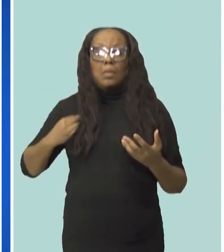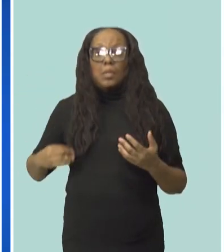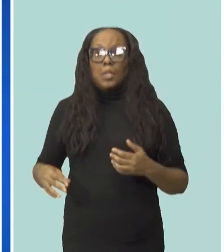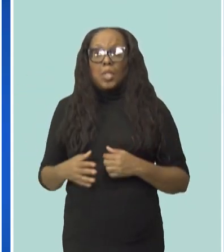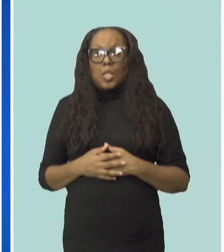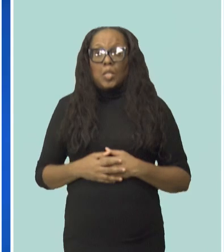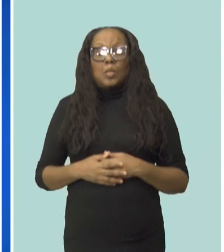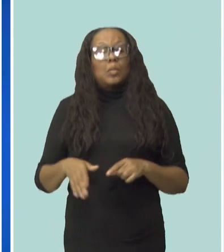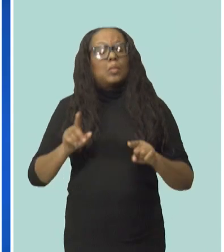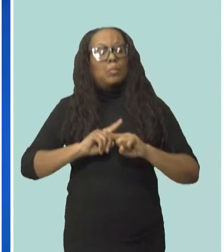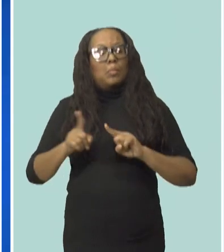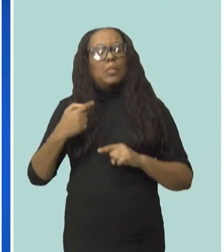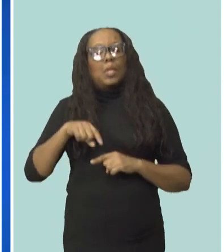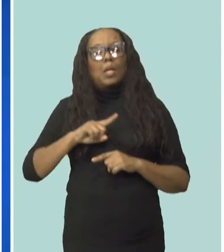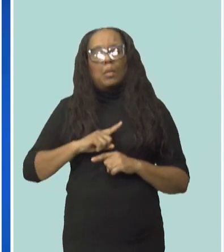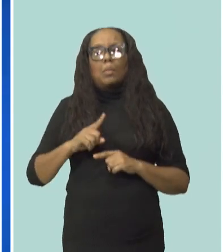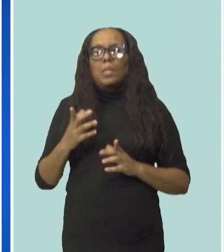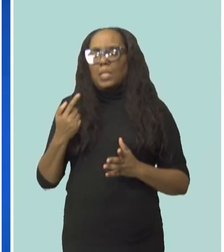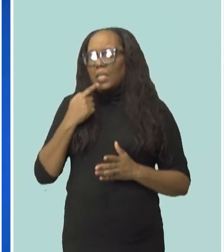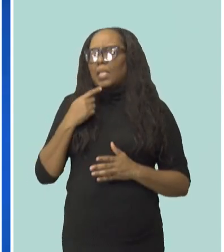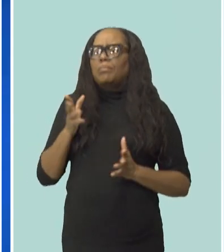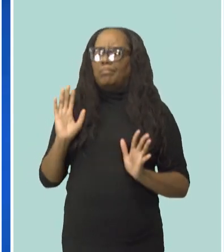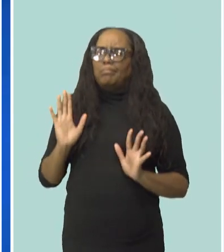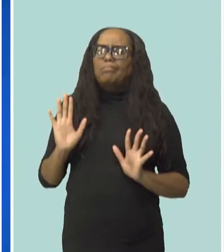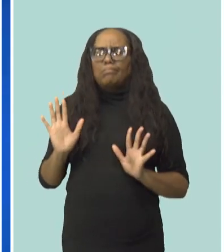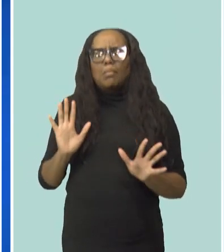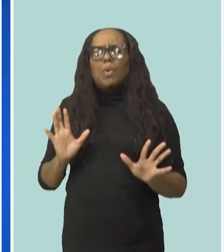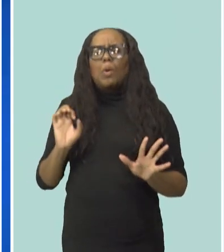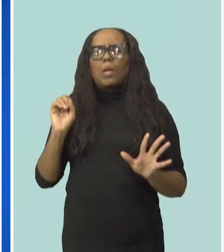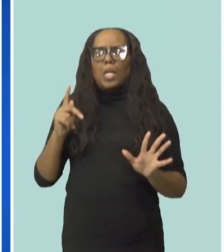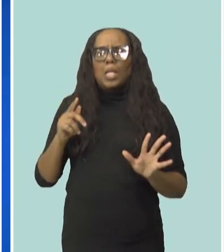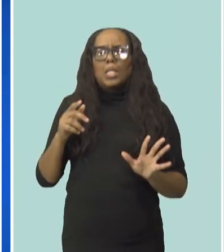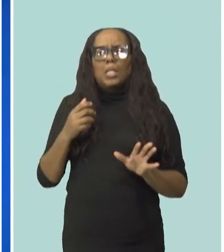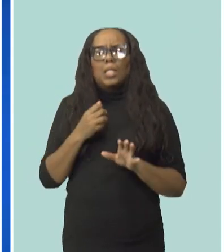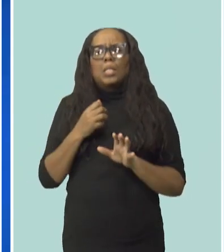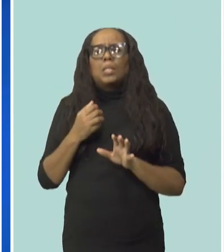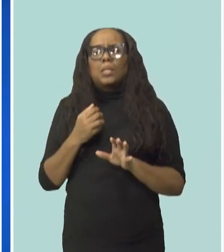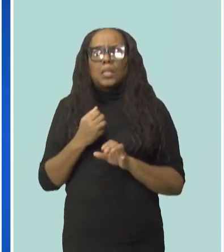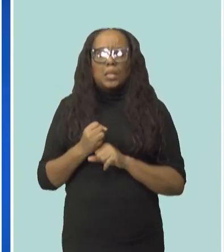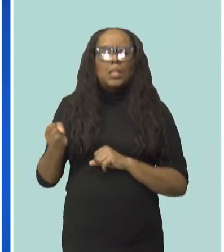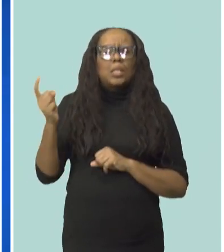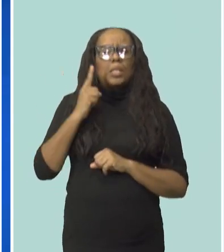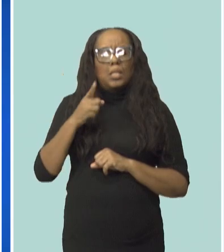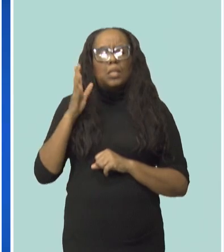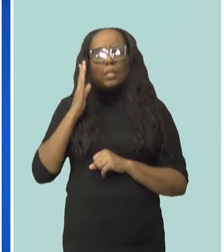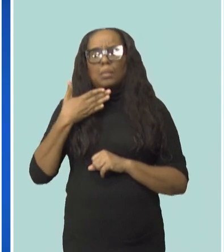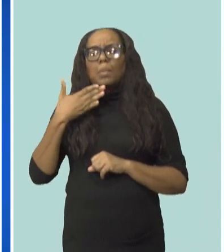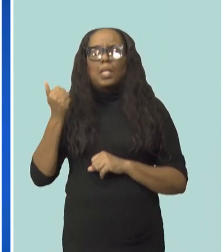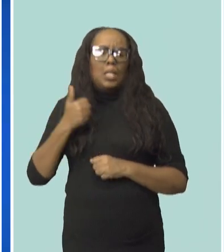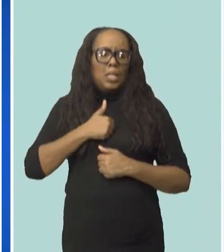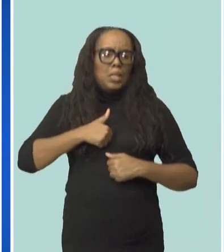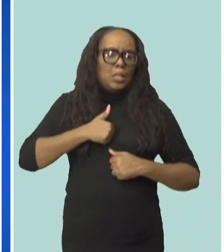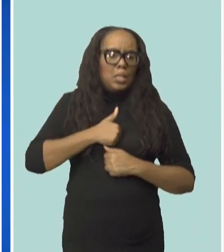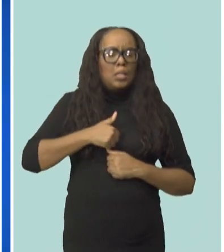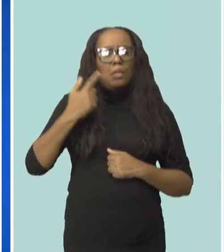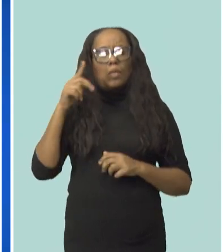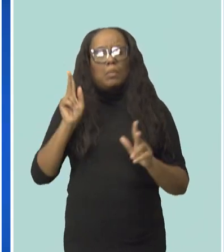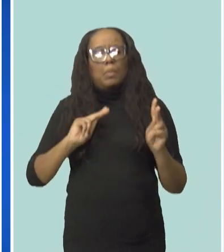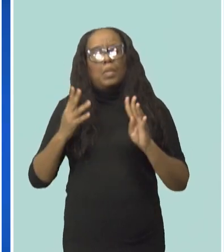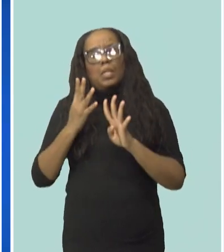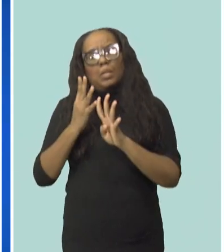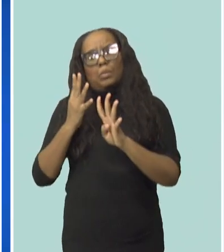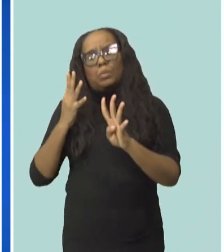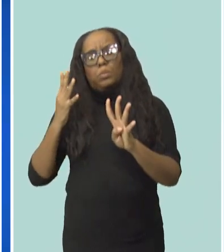but it is something that we have taken note of, and we sincerely apologize to the public for that long wait, for their patience as